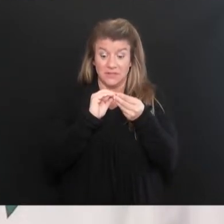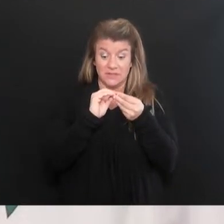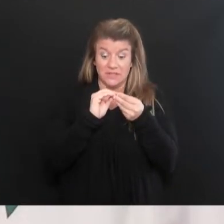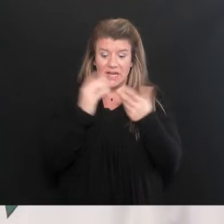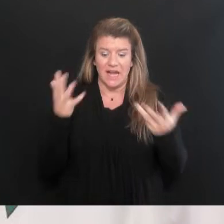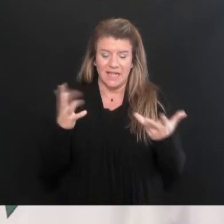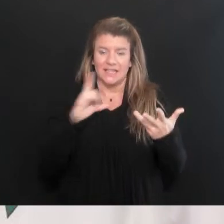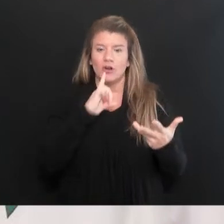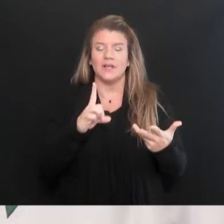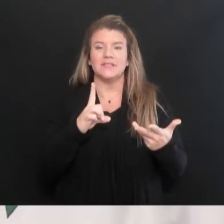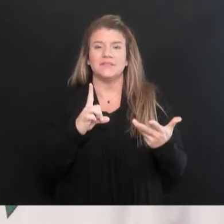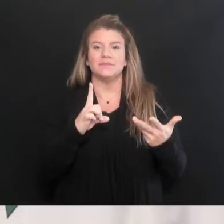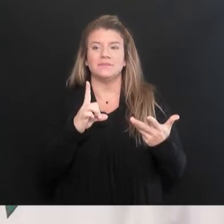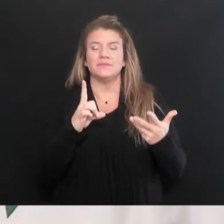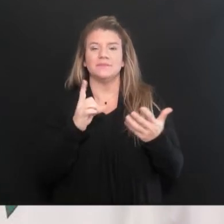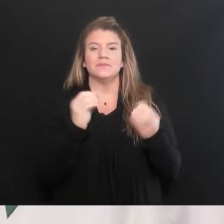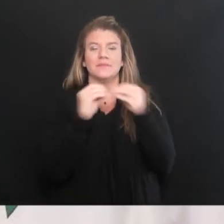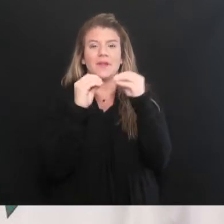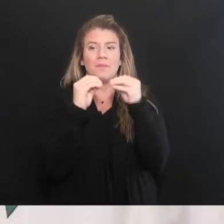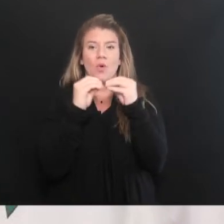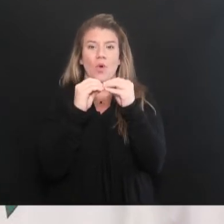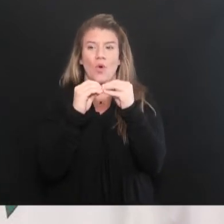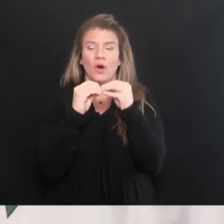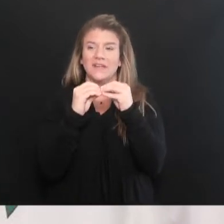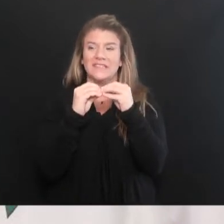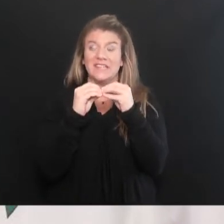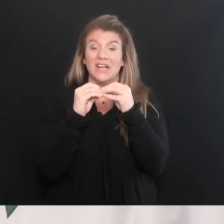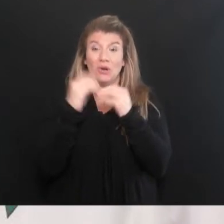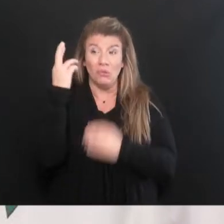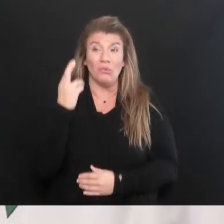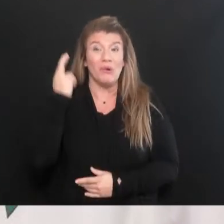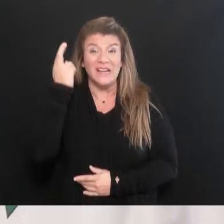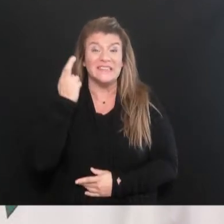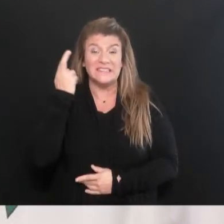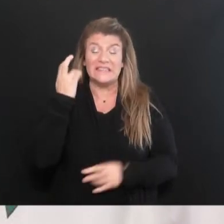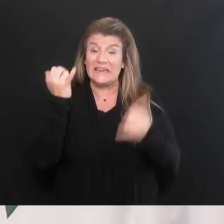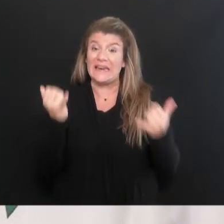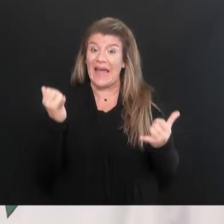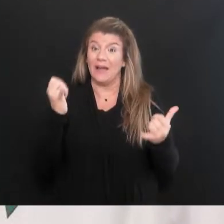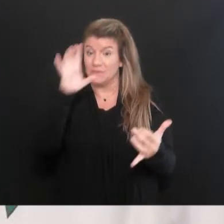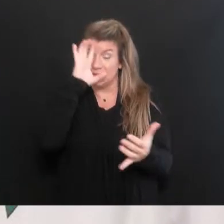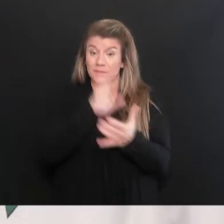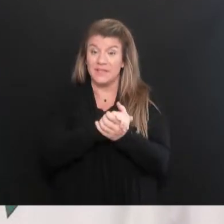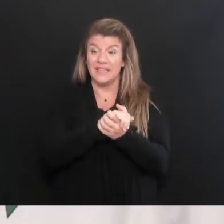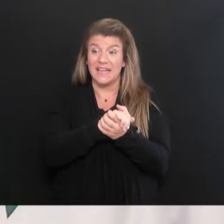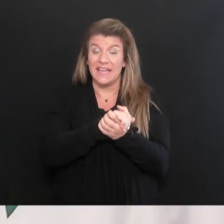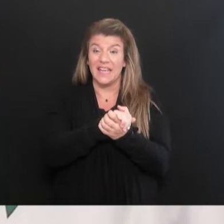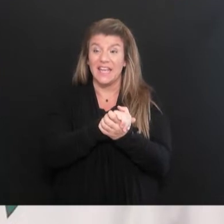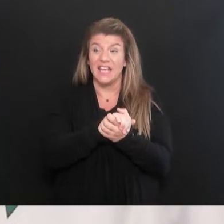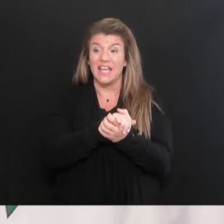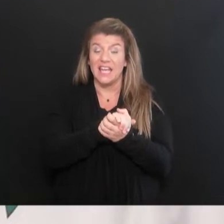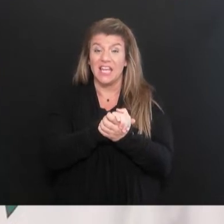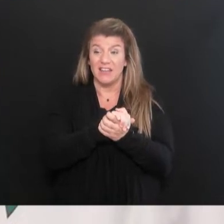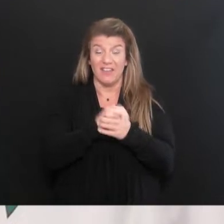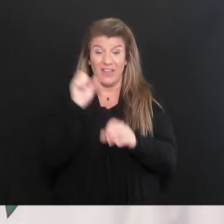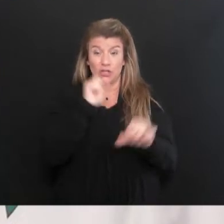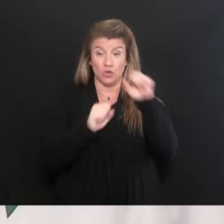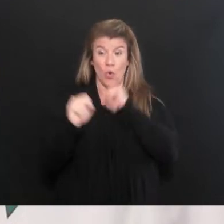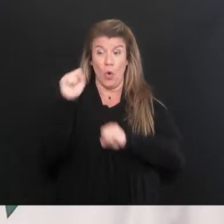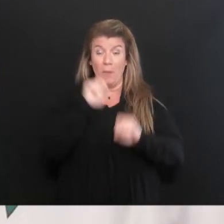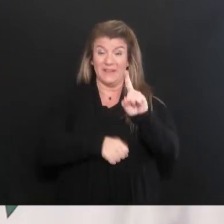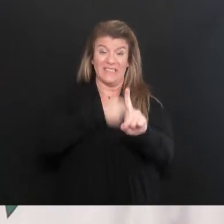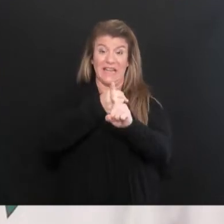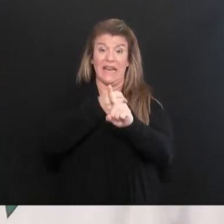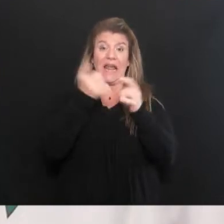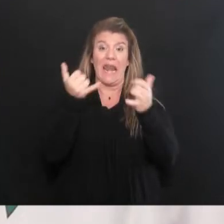there's more reason for us to believe that the eye of the storm is right on us and really